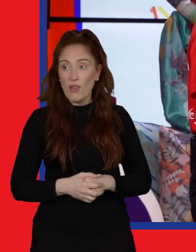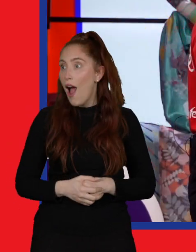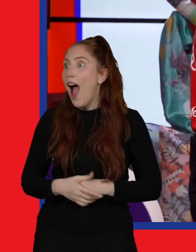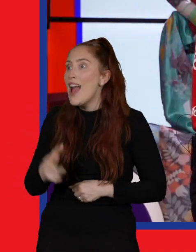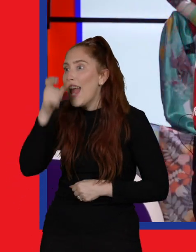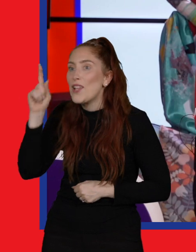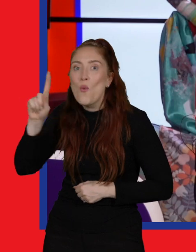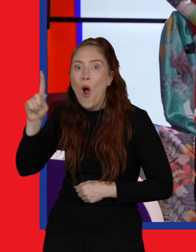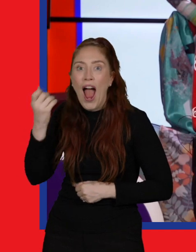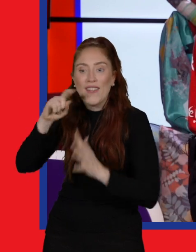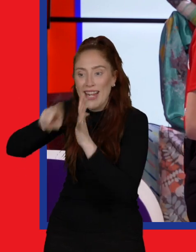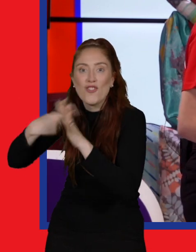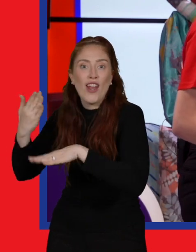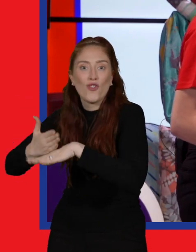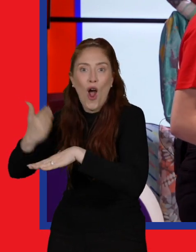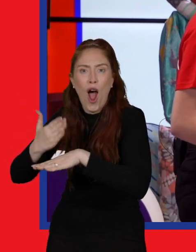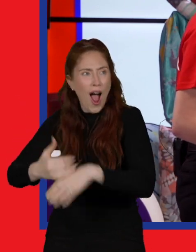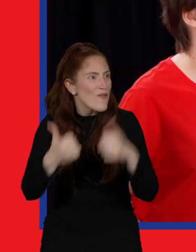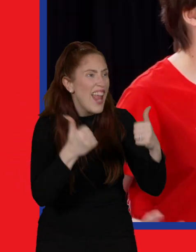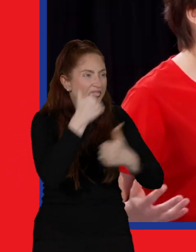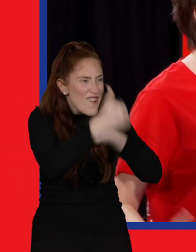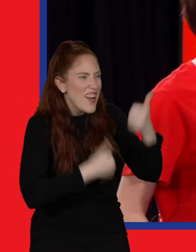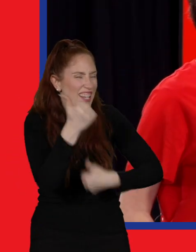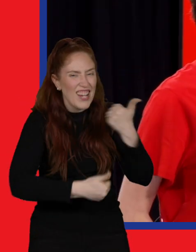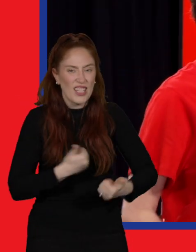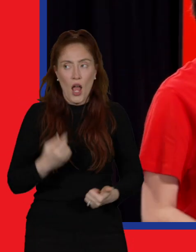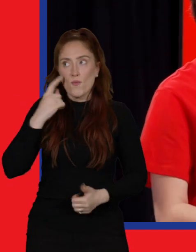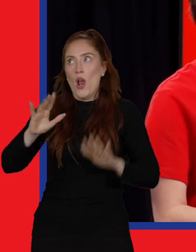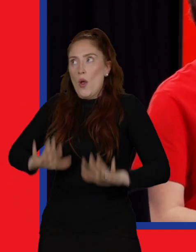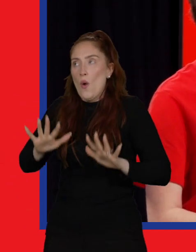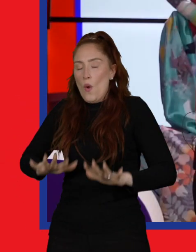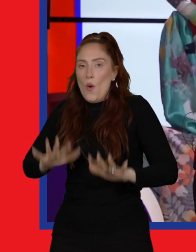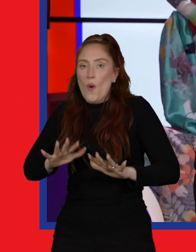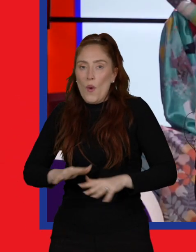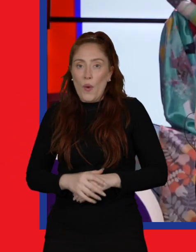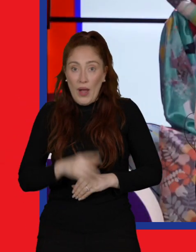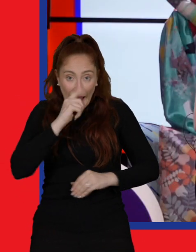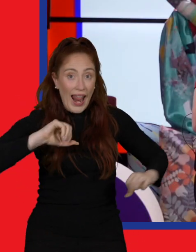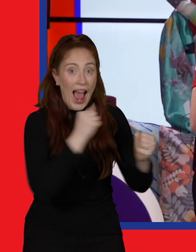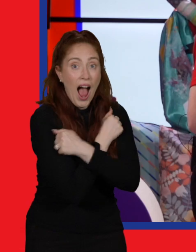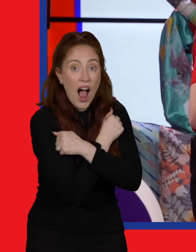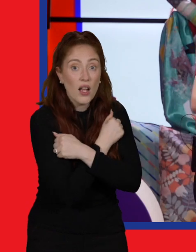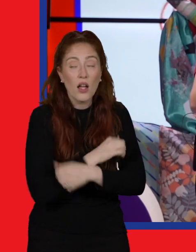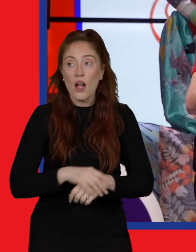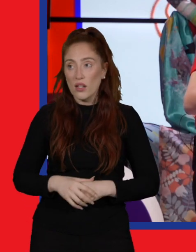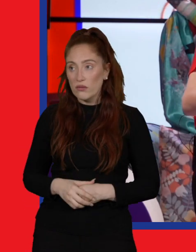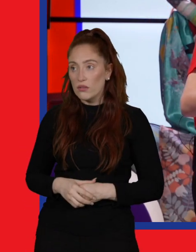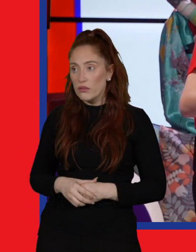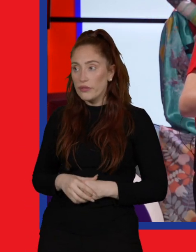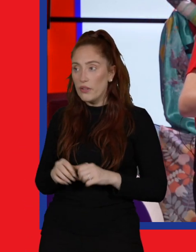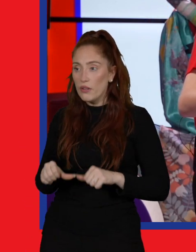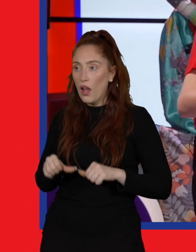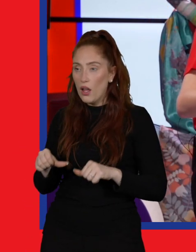Finn. You? Awesome, I just found out I got the DJ gig. Yes, that's unreal. Congratulations. I'm trying to stay chill. Can I give you a